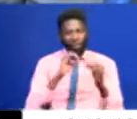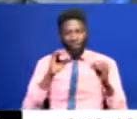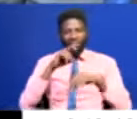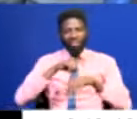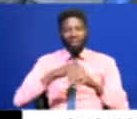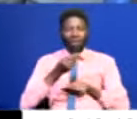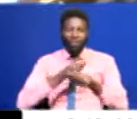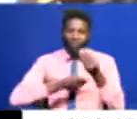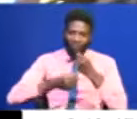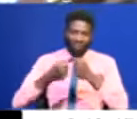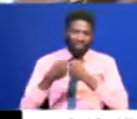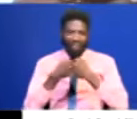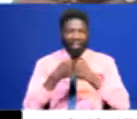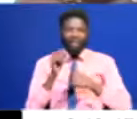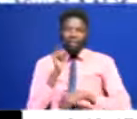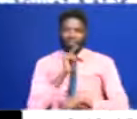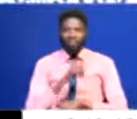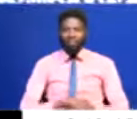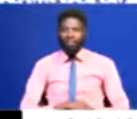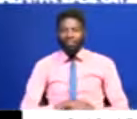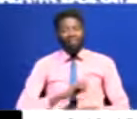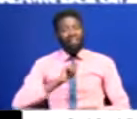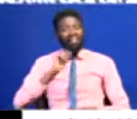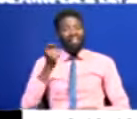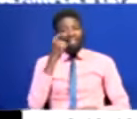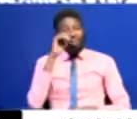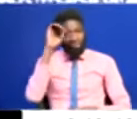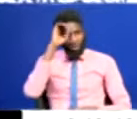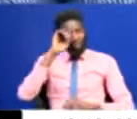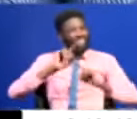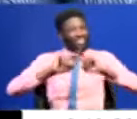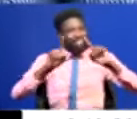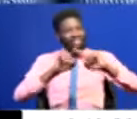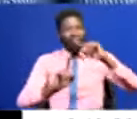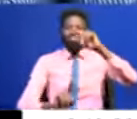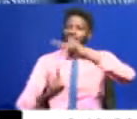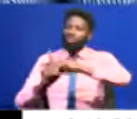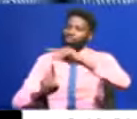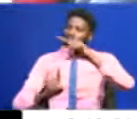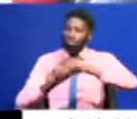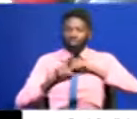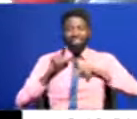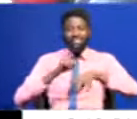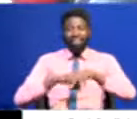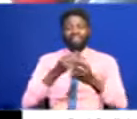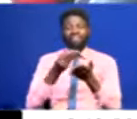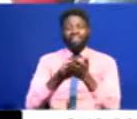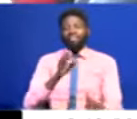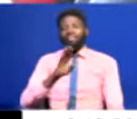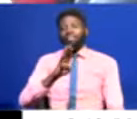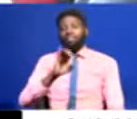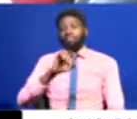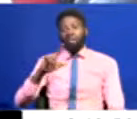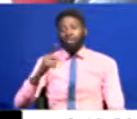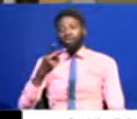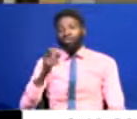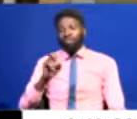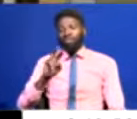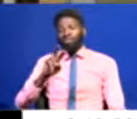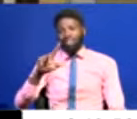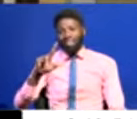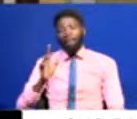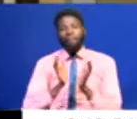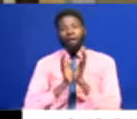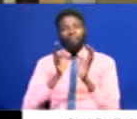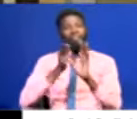Kenyans continue to react to the Finance Bill 2023 that is currently at the public participation stage, with employers in the lending sector saying